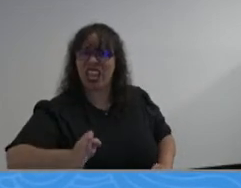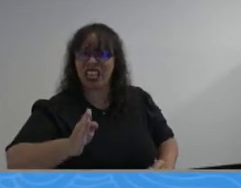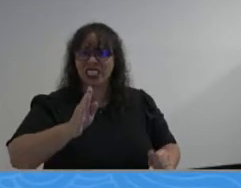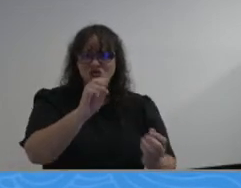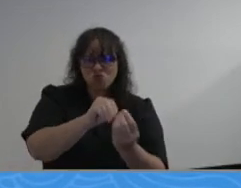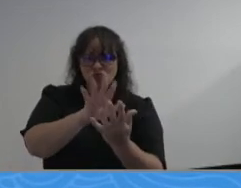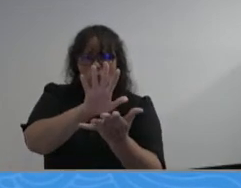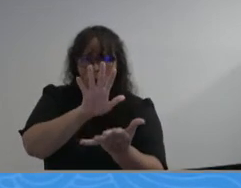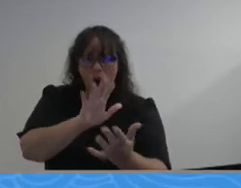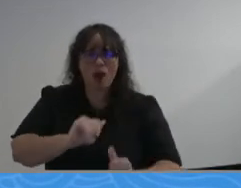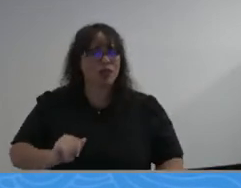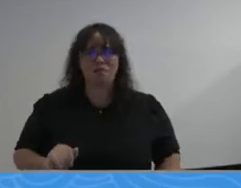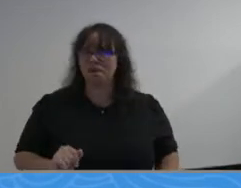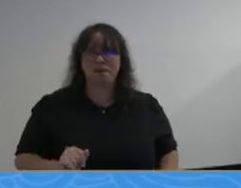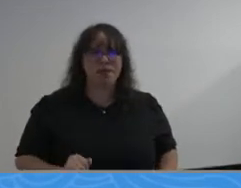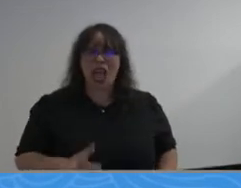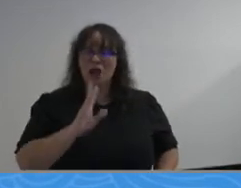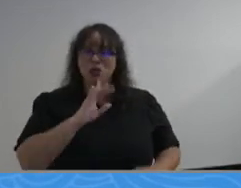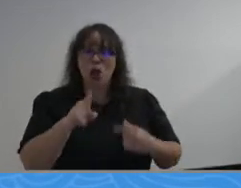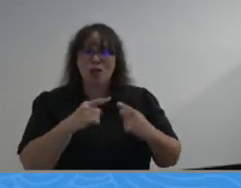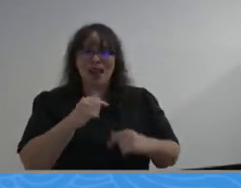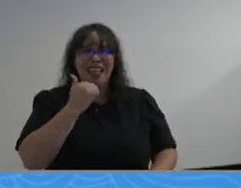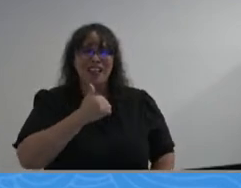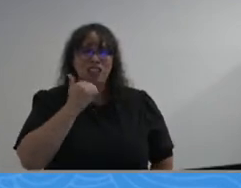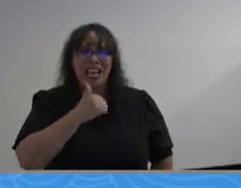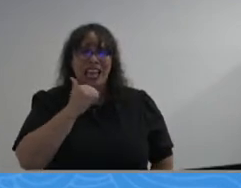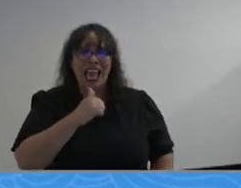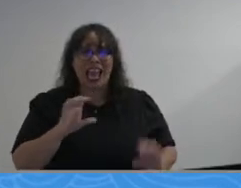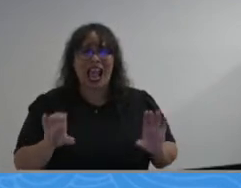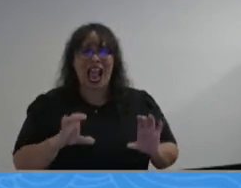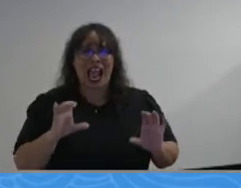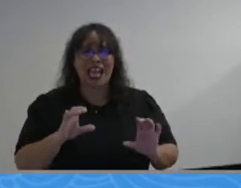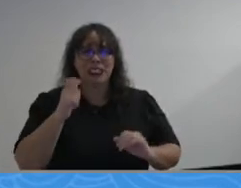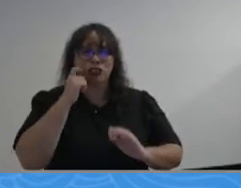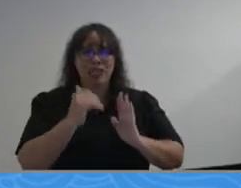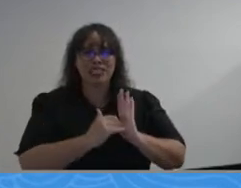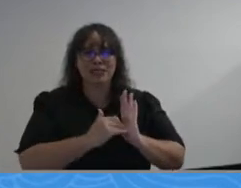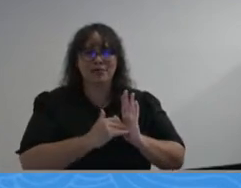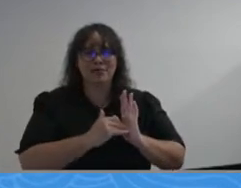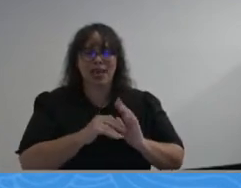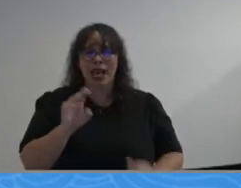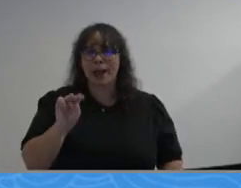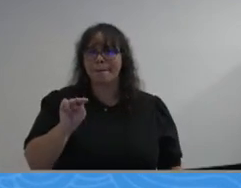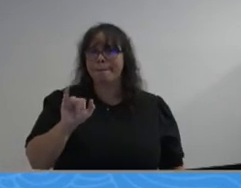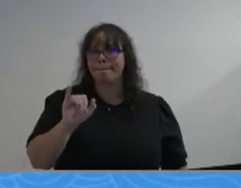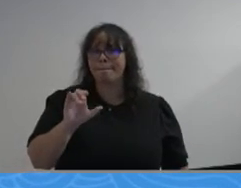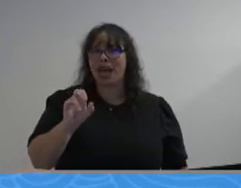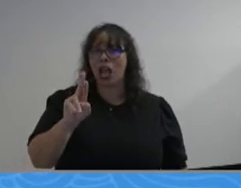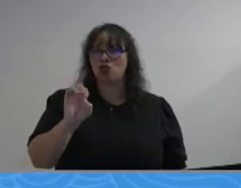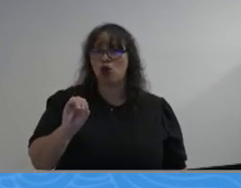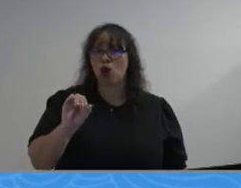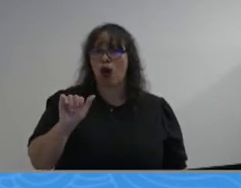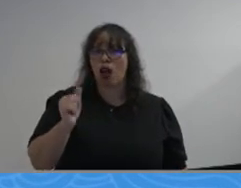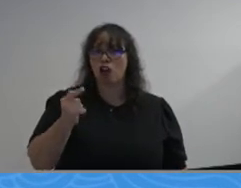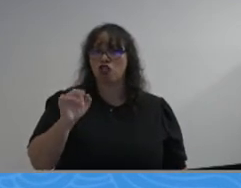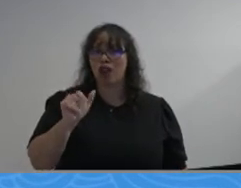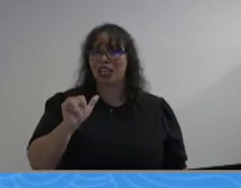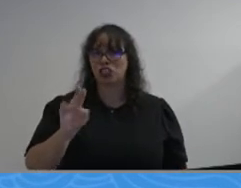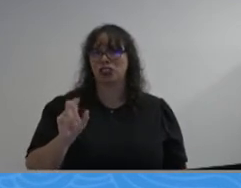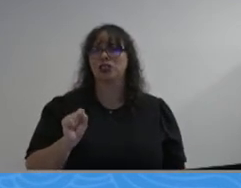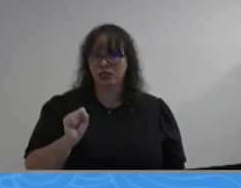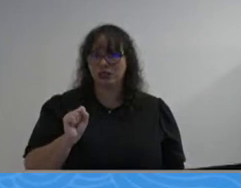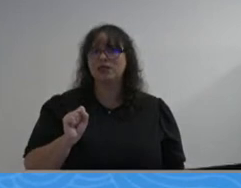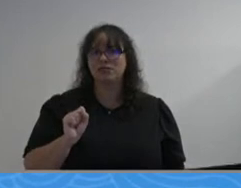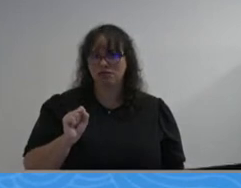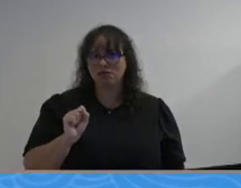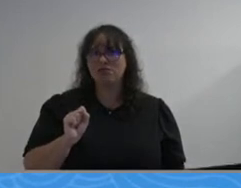explicit forms of racism. I'm talking about what's called everyday acts of racism in the form of racial microaggressions, right? Everyday forms of racism